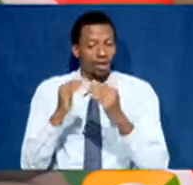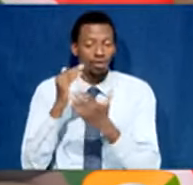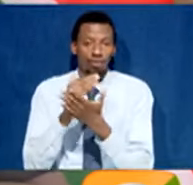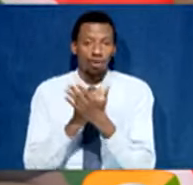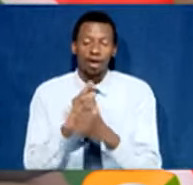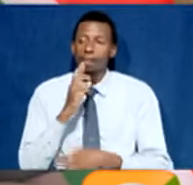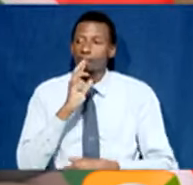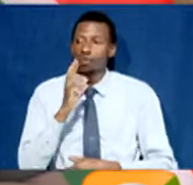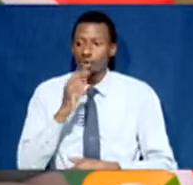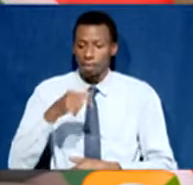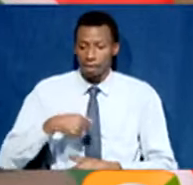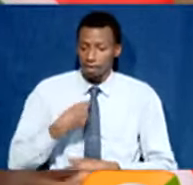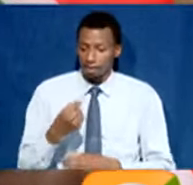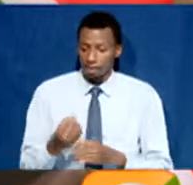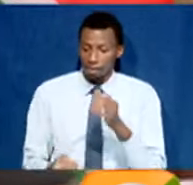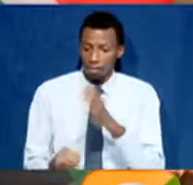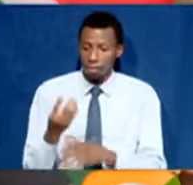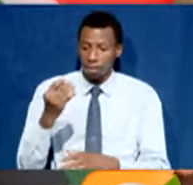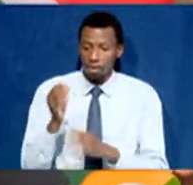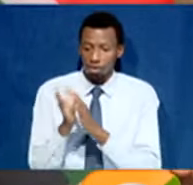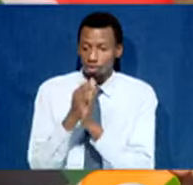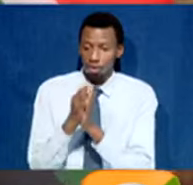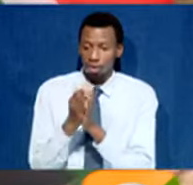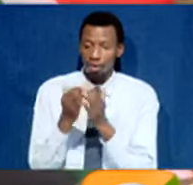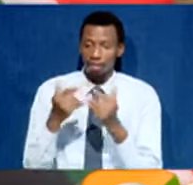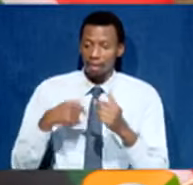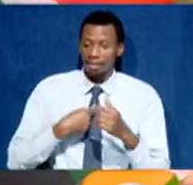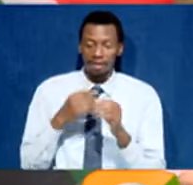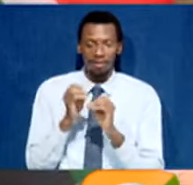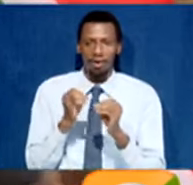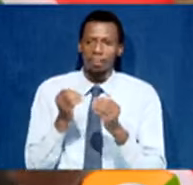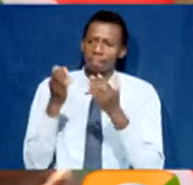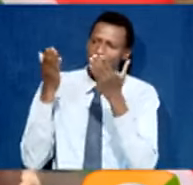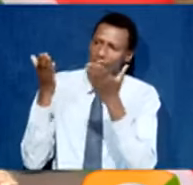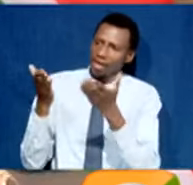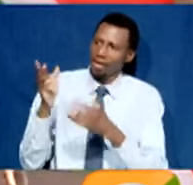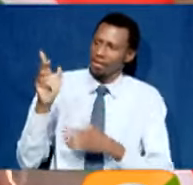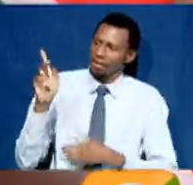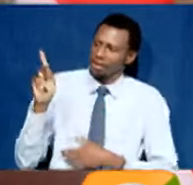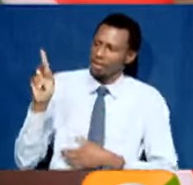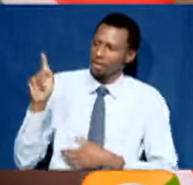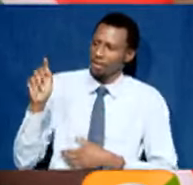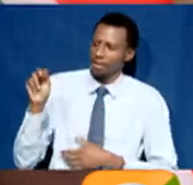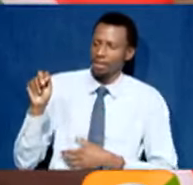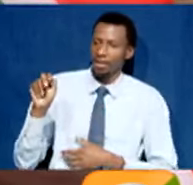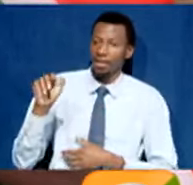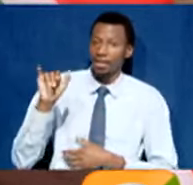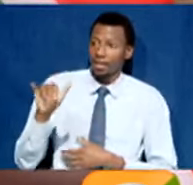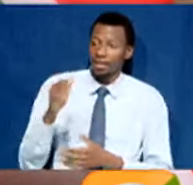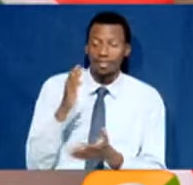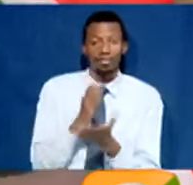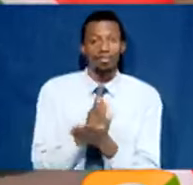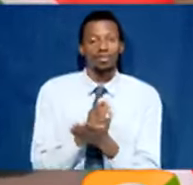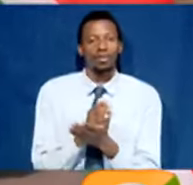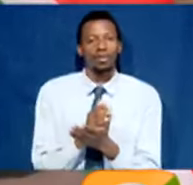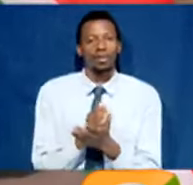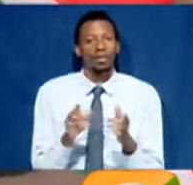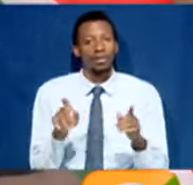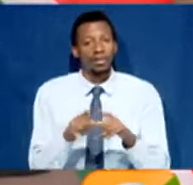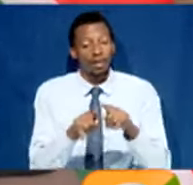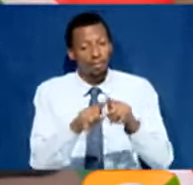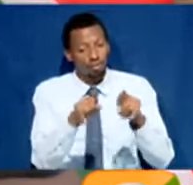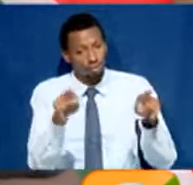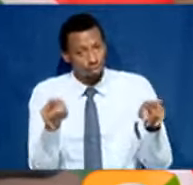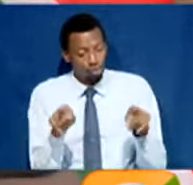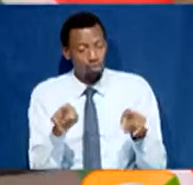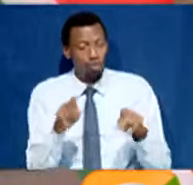make the story. It was in KTN. And that is the truth. So even as you sit as a judge,